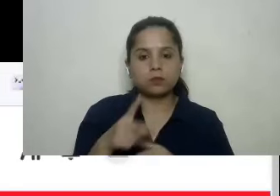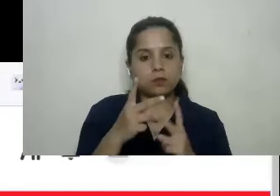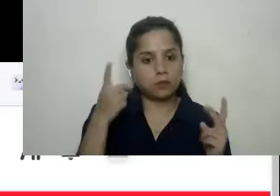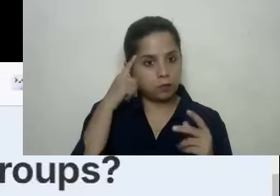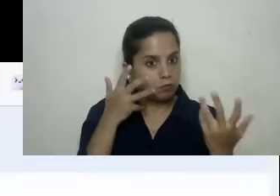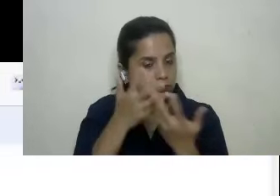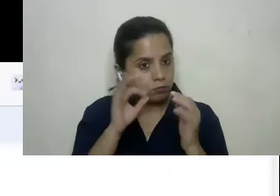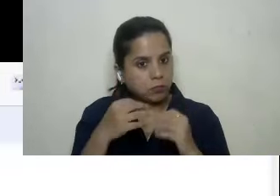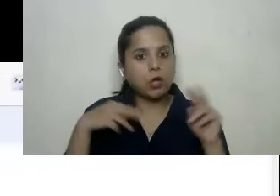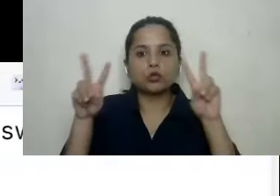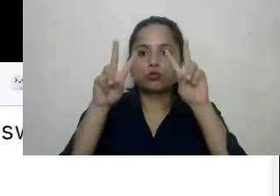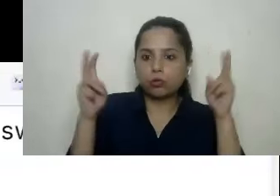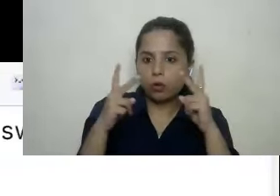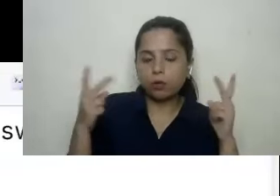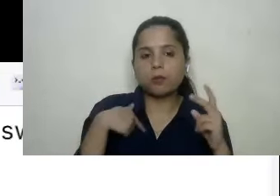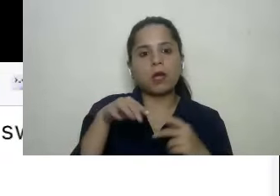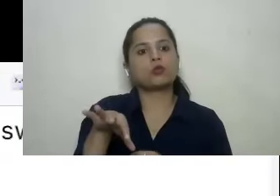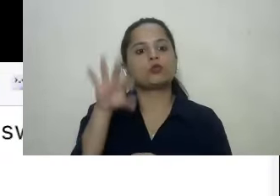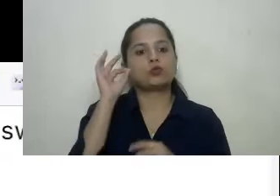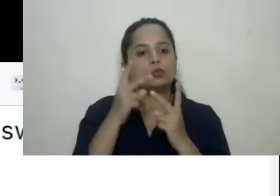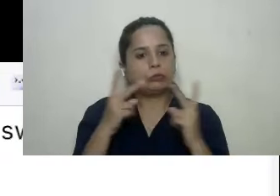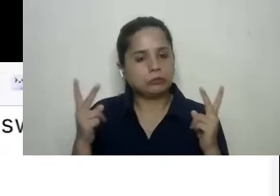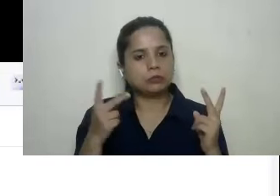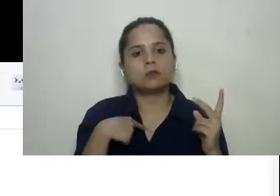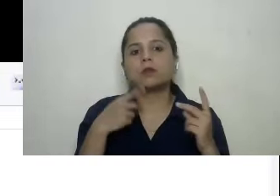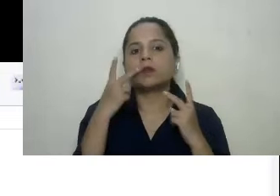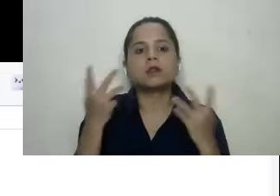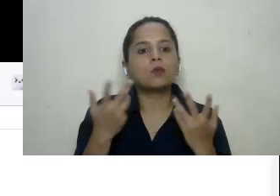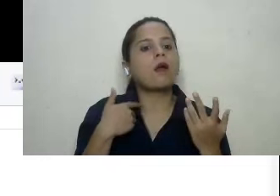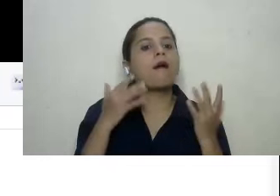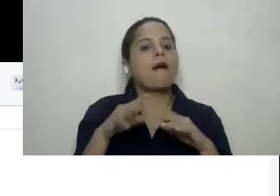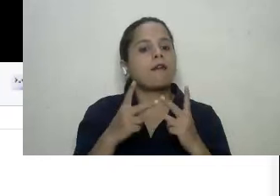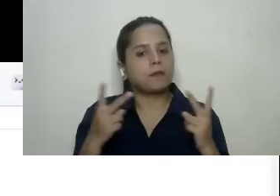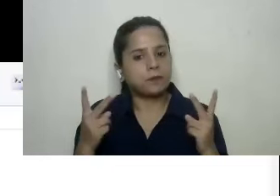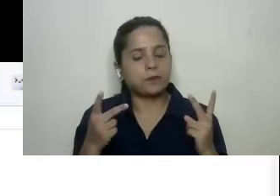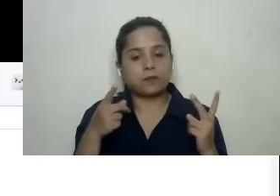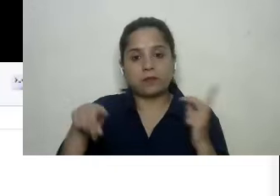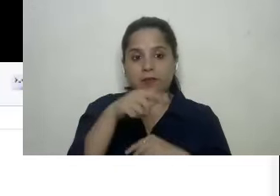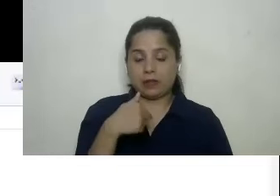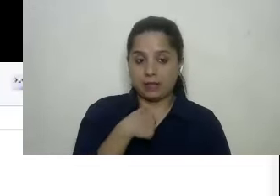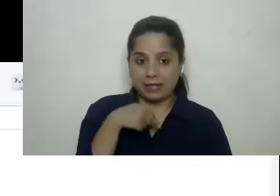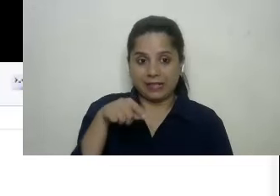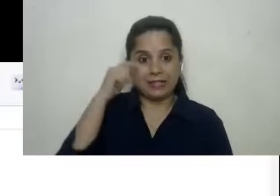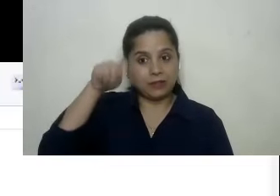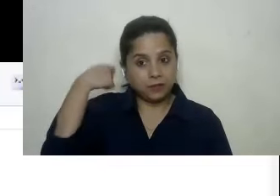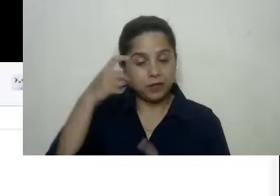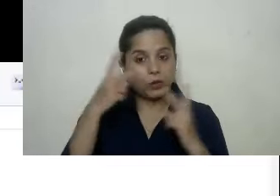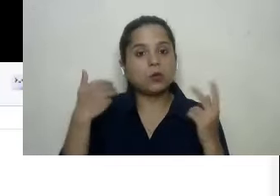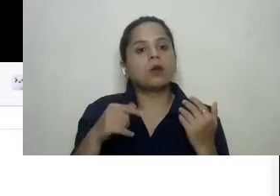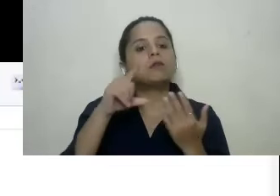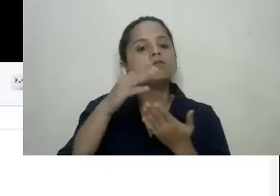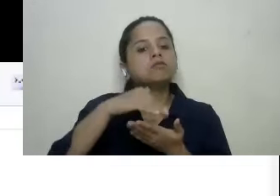our topic. So we choose that one, and let's see what that has. This is how the video lesson looks like. It has